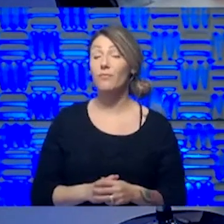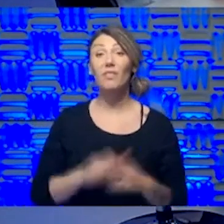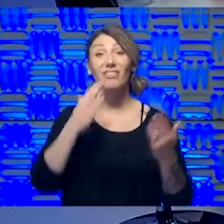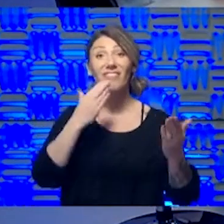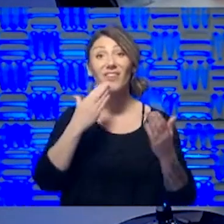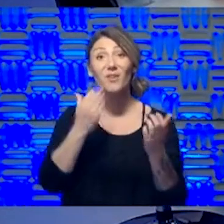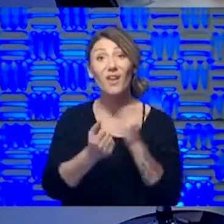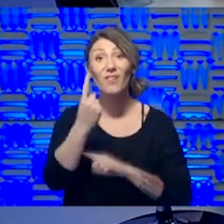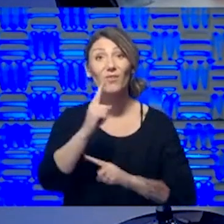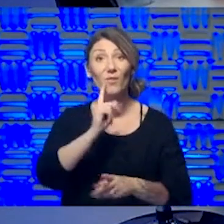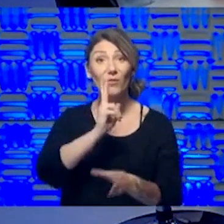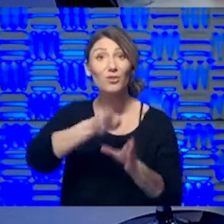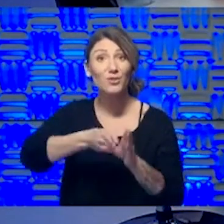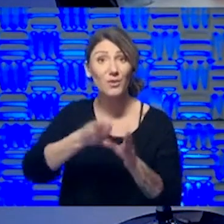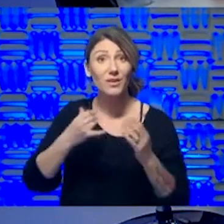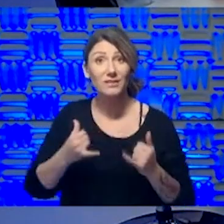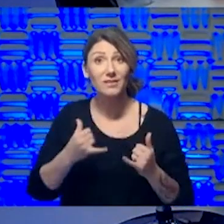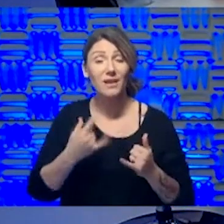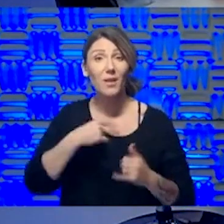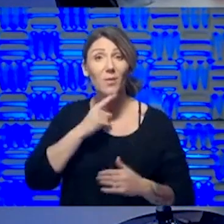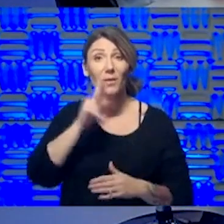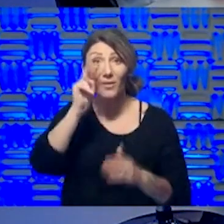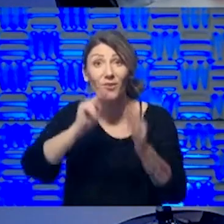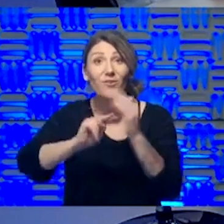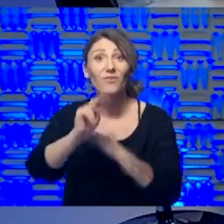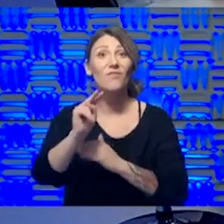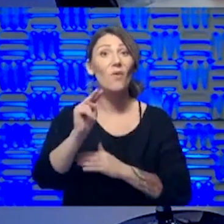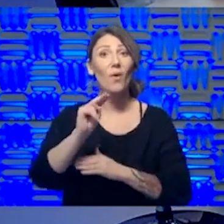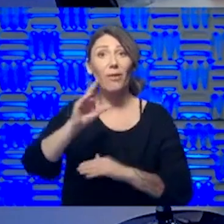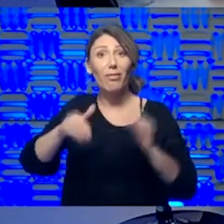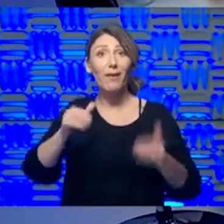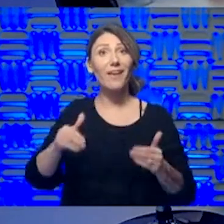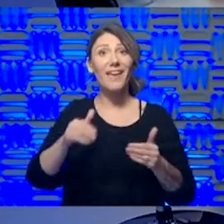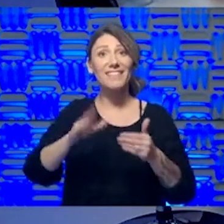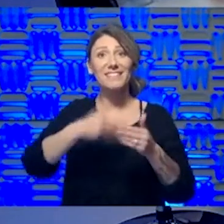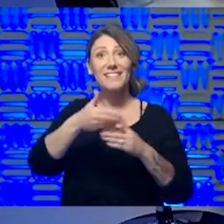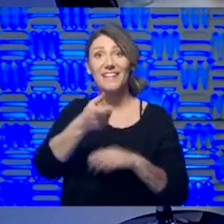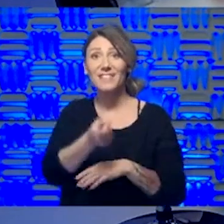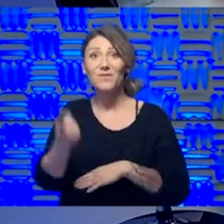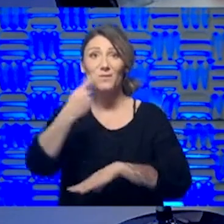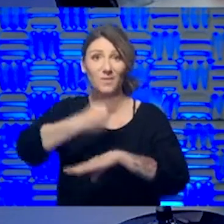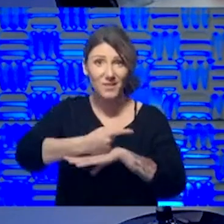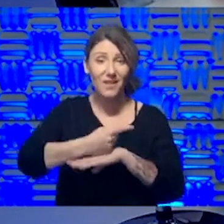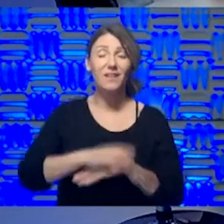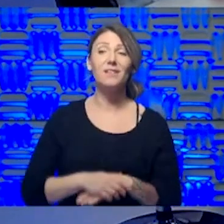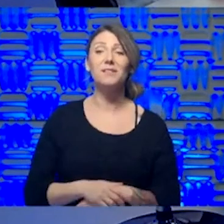this today, and again, we look forward to our guests that are coming in the next few days.